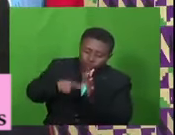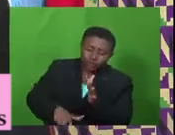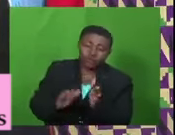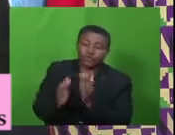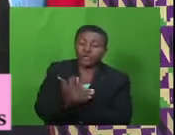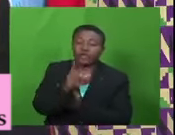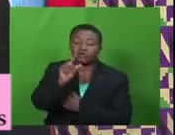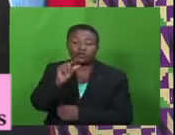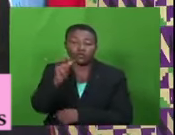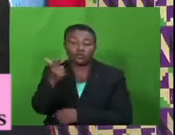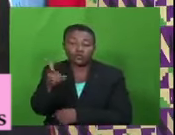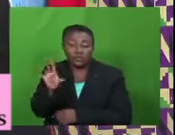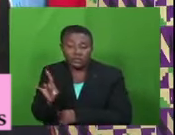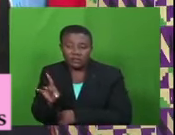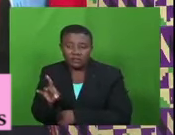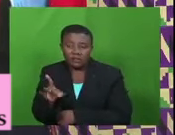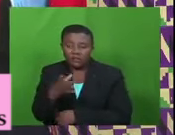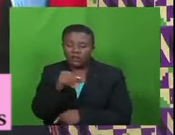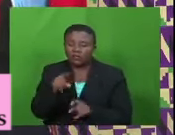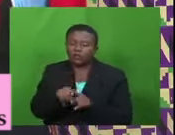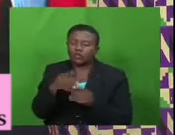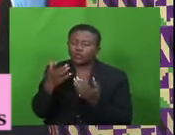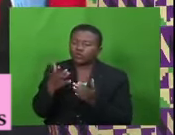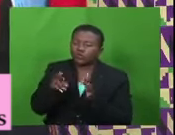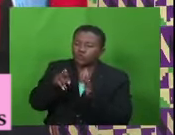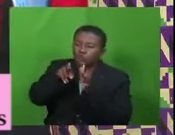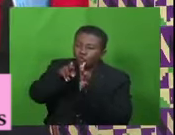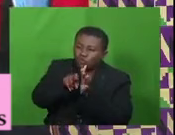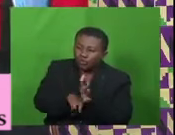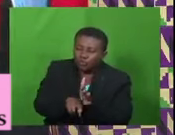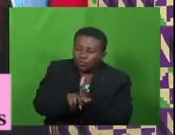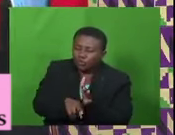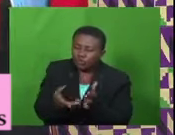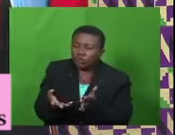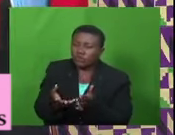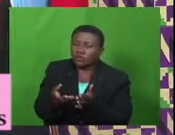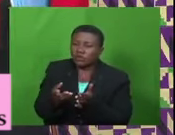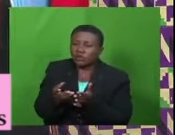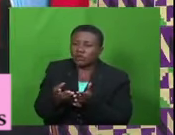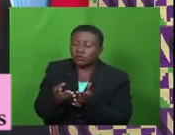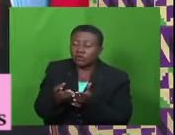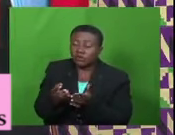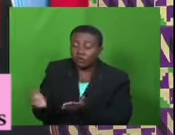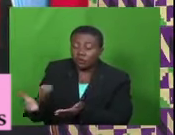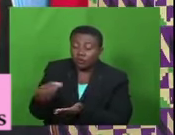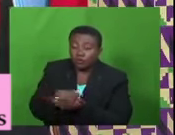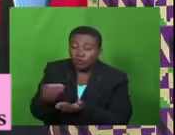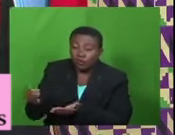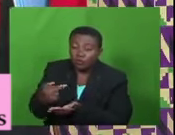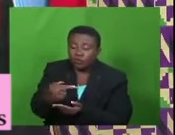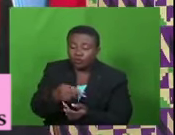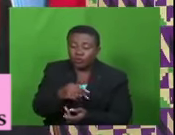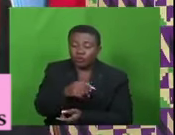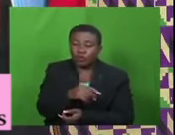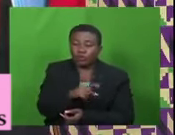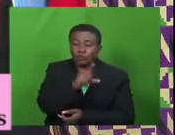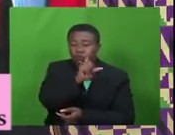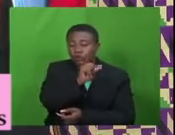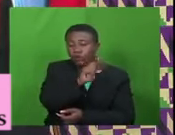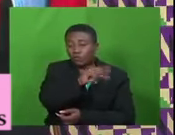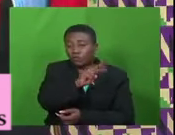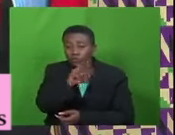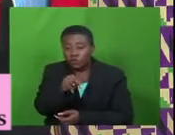and reducing the external debt service to revenue ratio from 29% in 2022